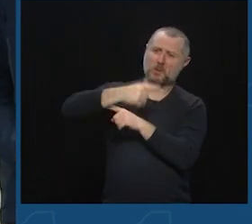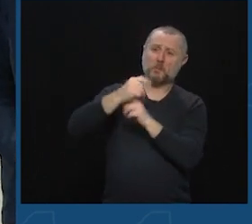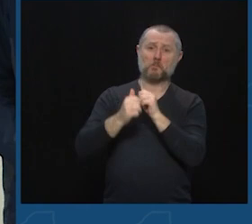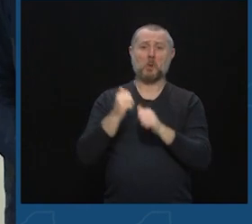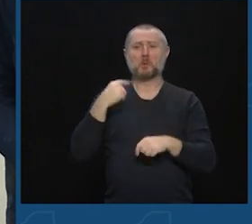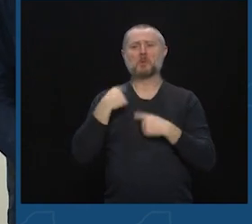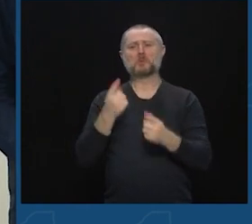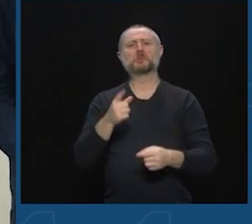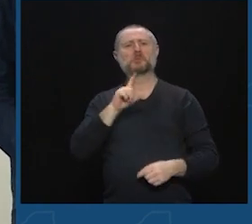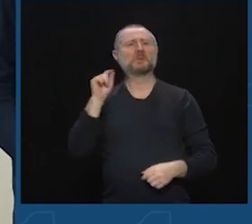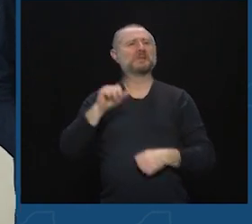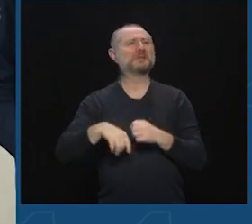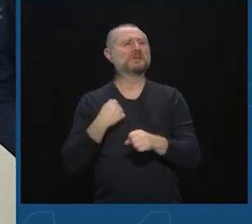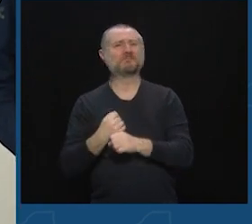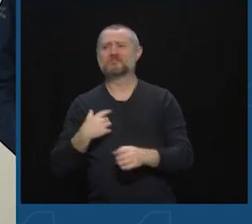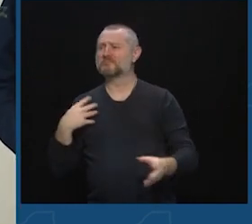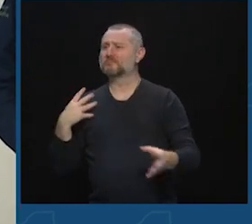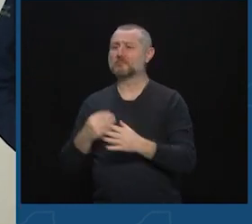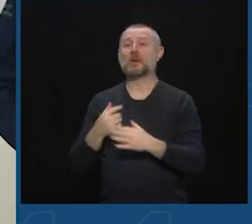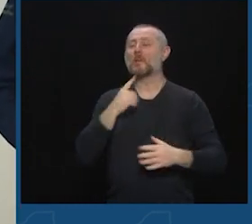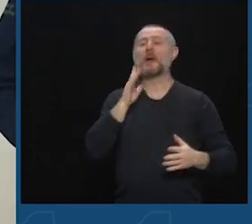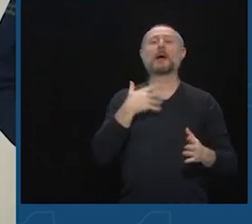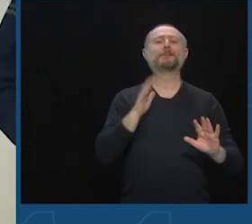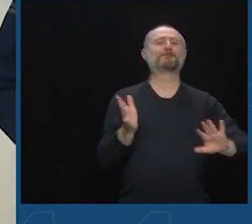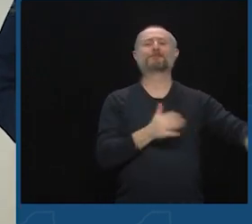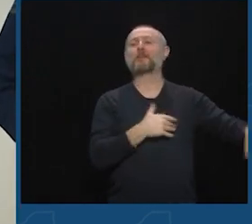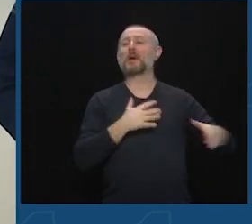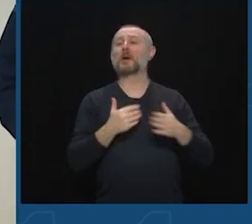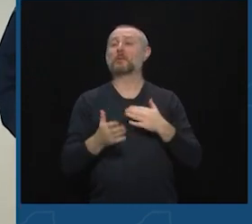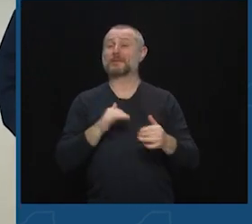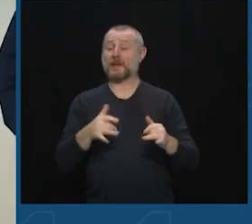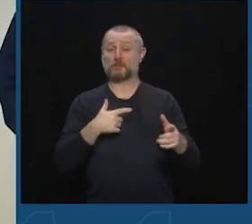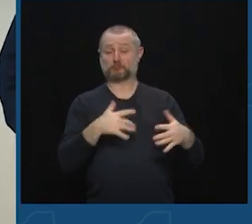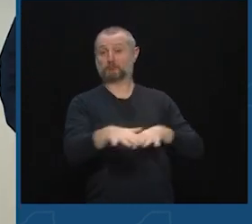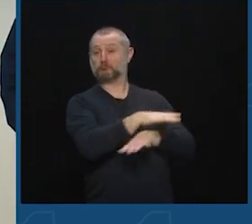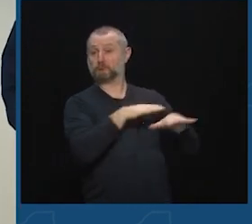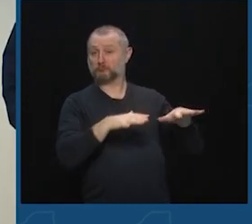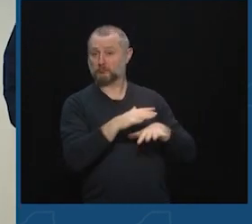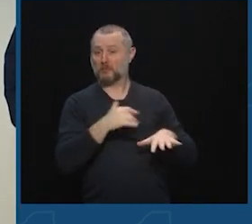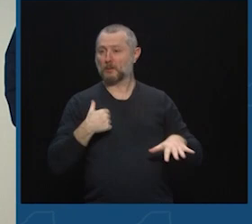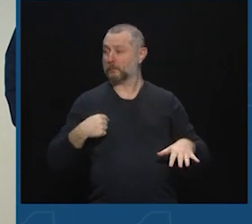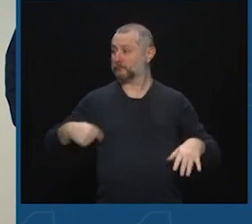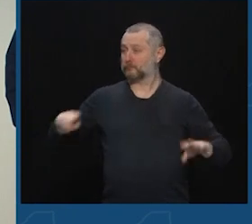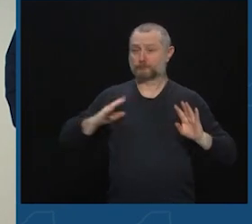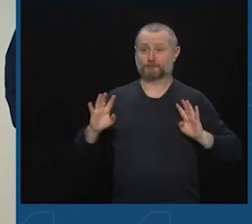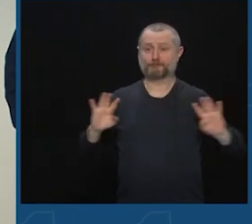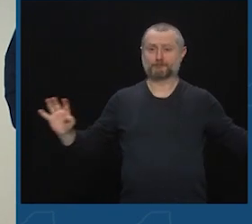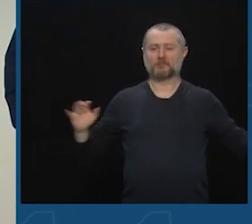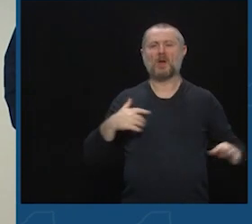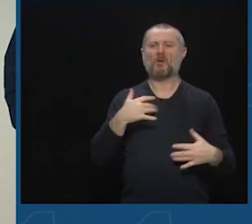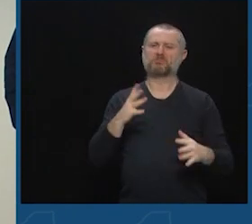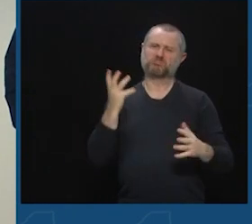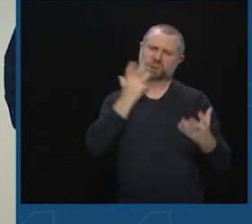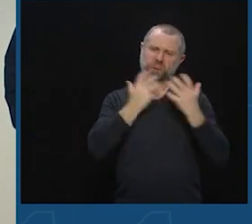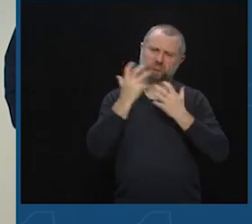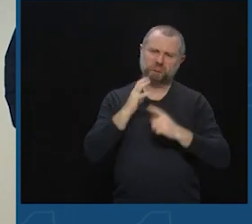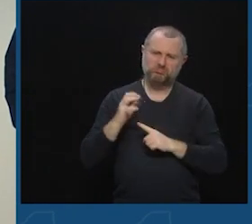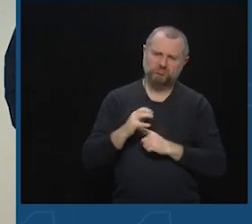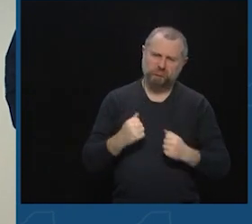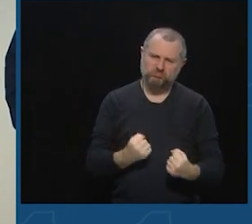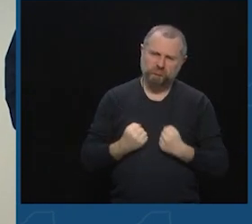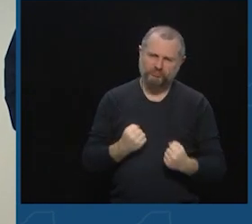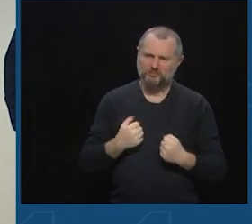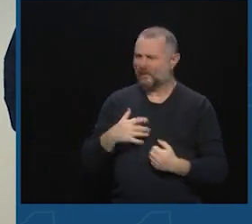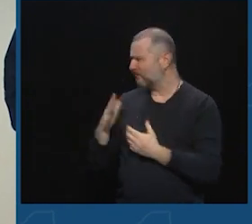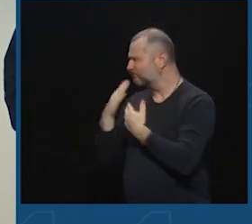with that, you need the dream team. This is the dream team standing behind me. And I'm here to express my gratitude on behalf of